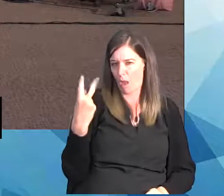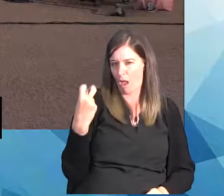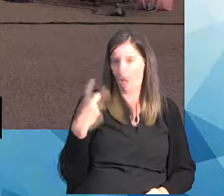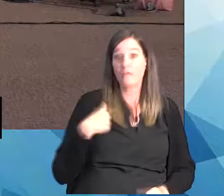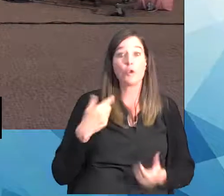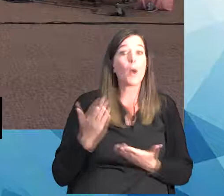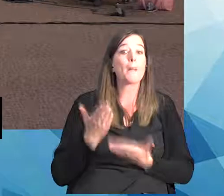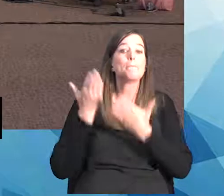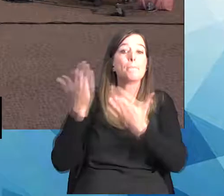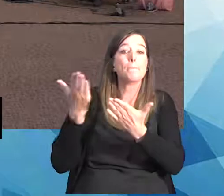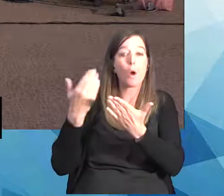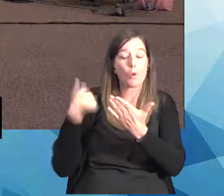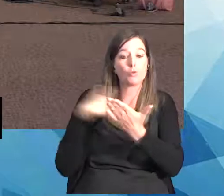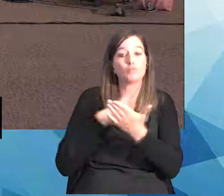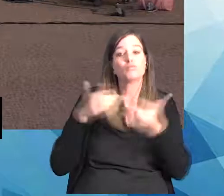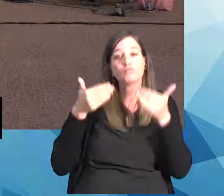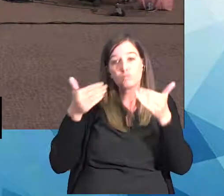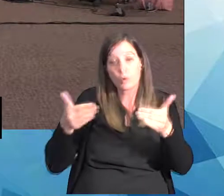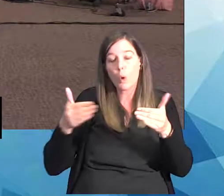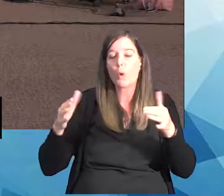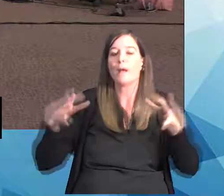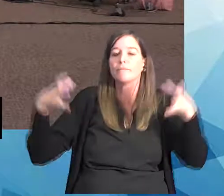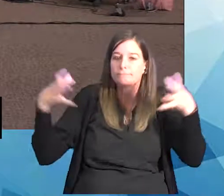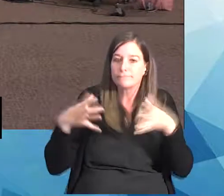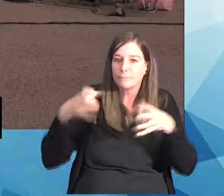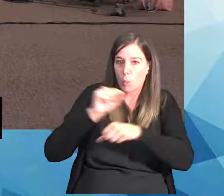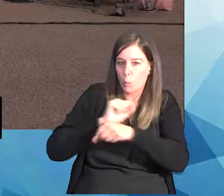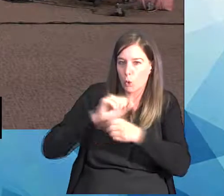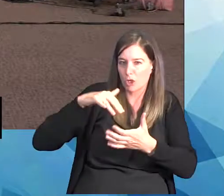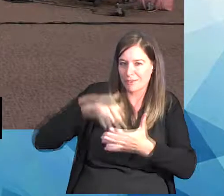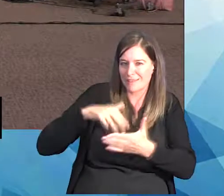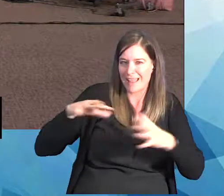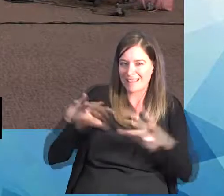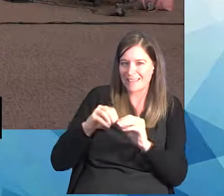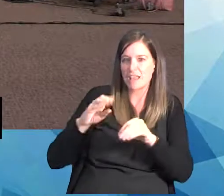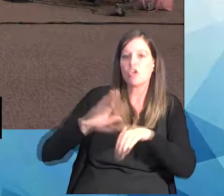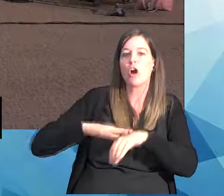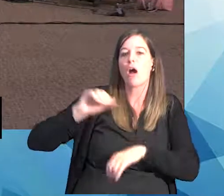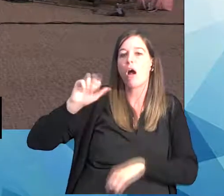And again, this is the work study session. I second that.